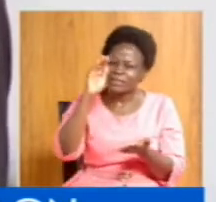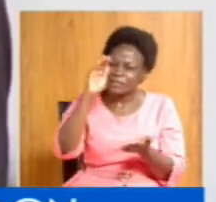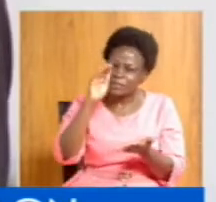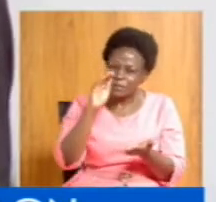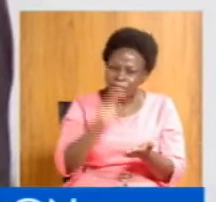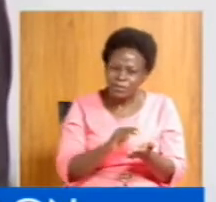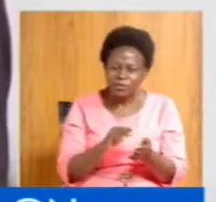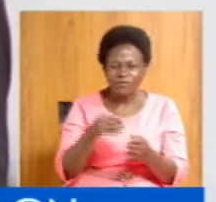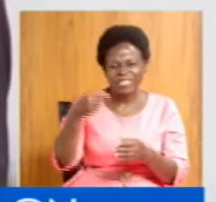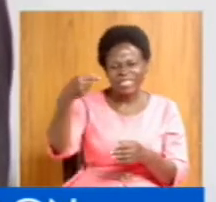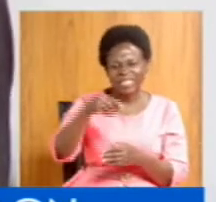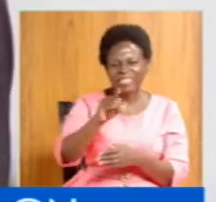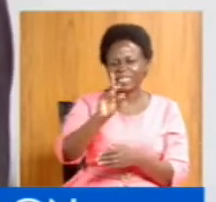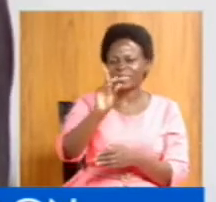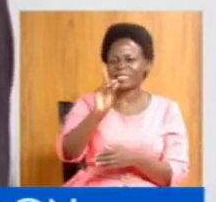of GDP